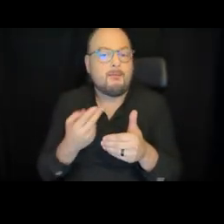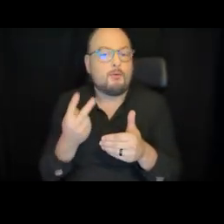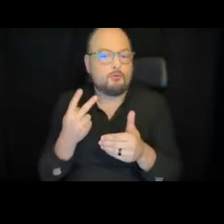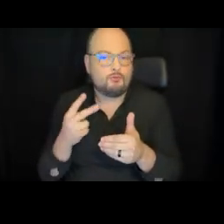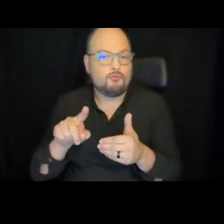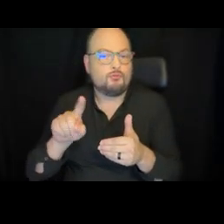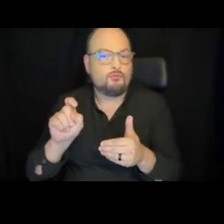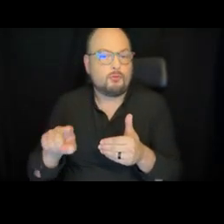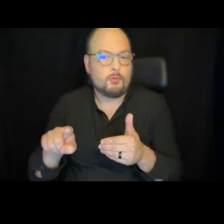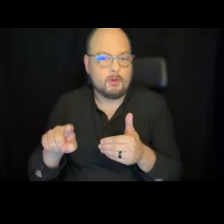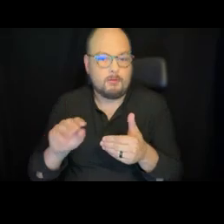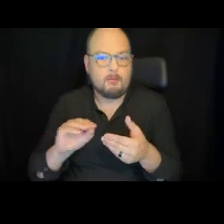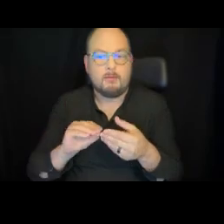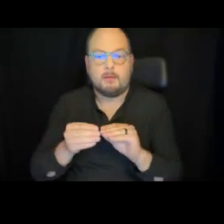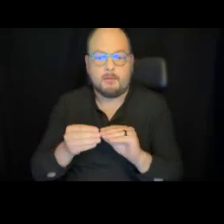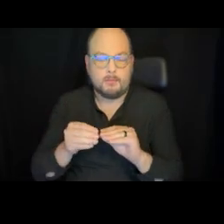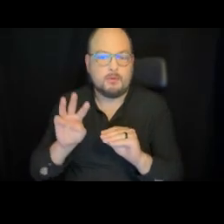check 6